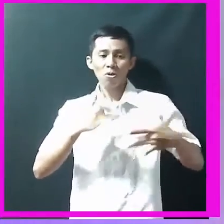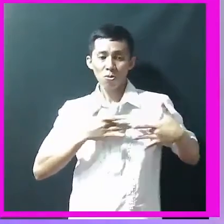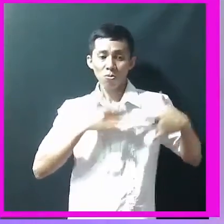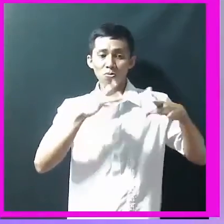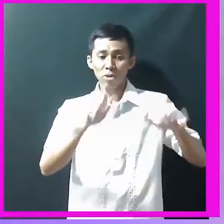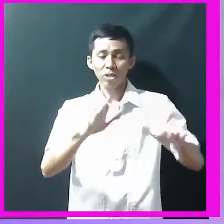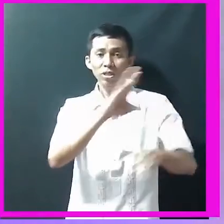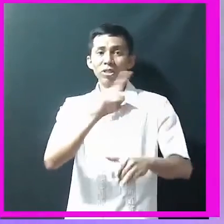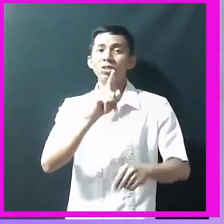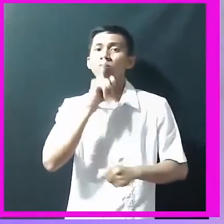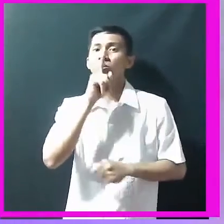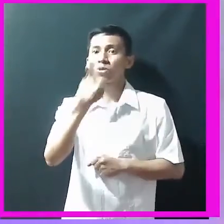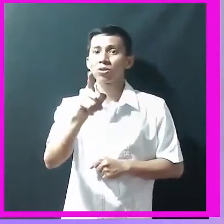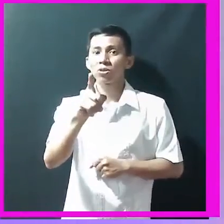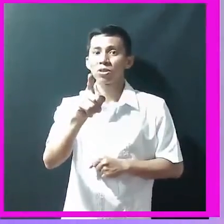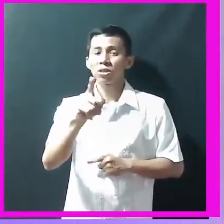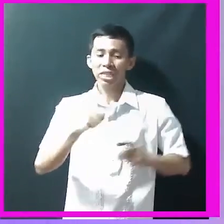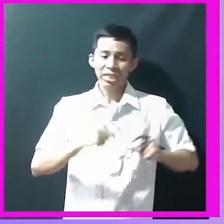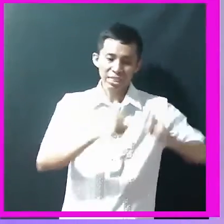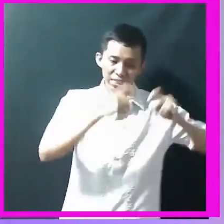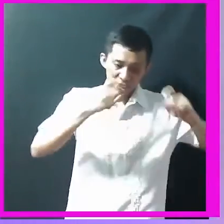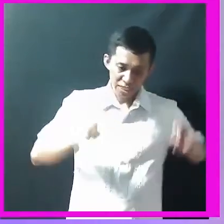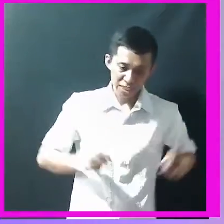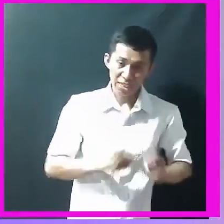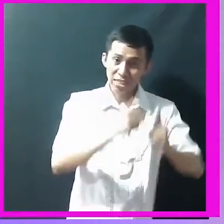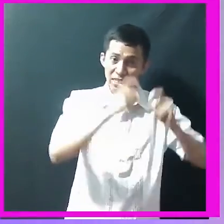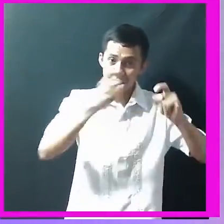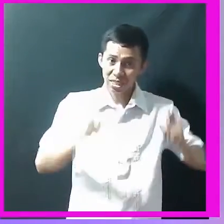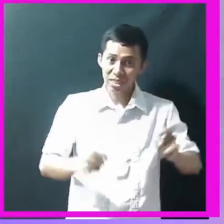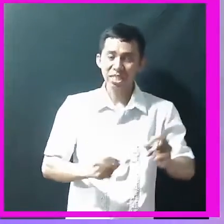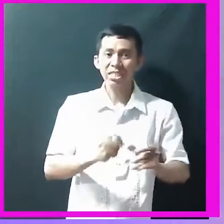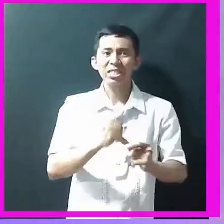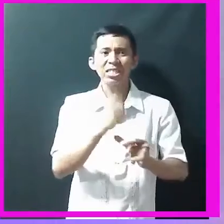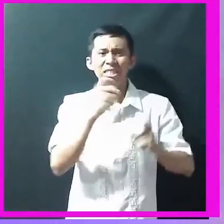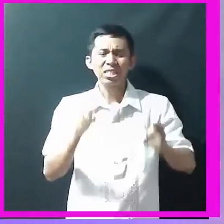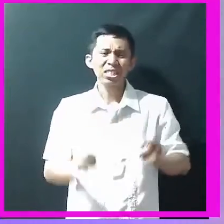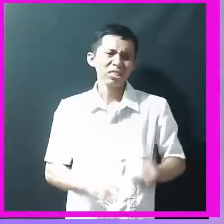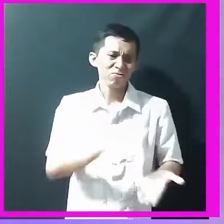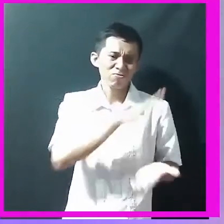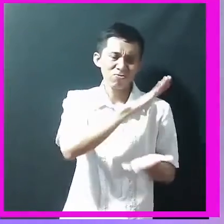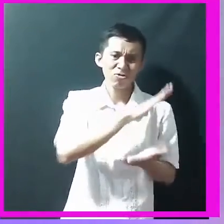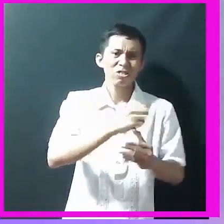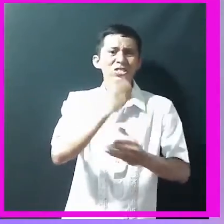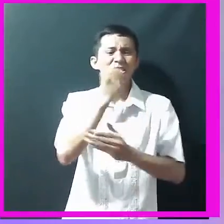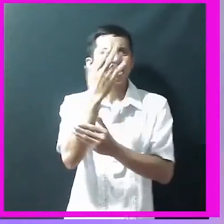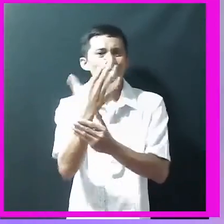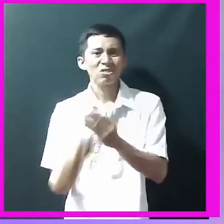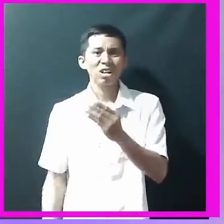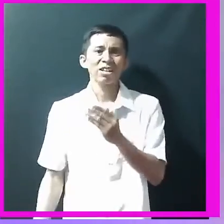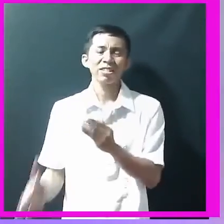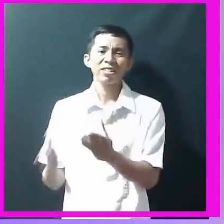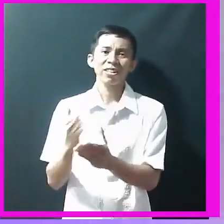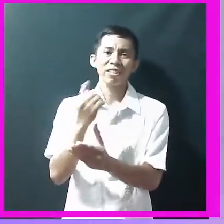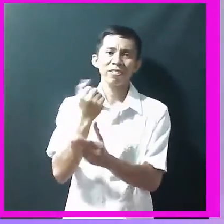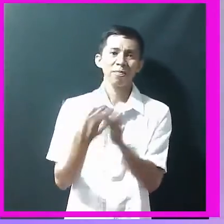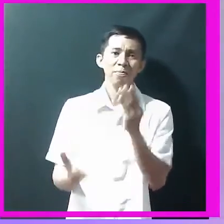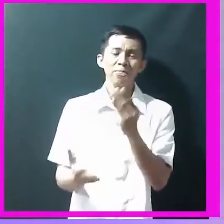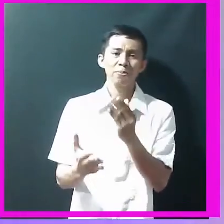iniquity is purged. In the book of 3 John 1 verse 4,